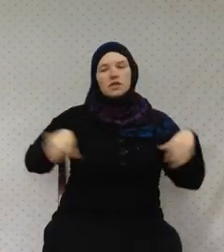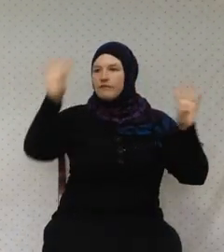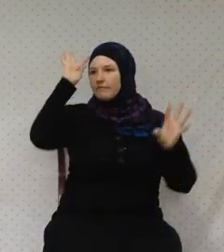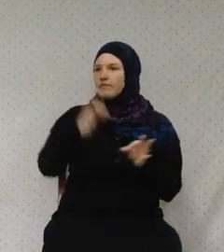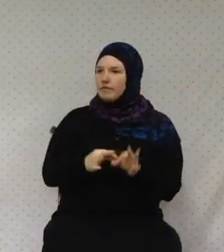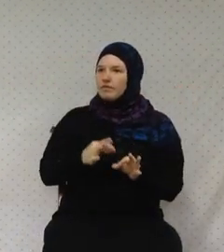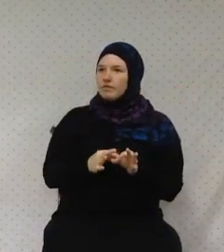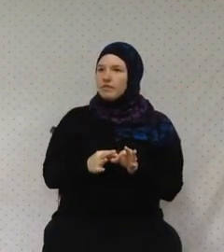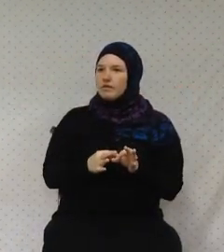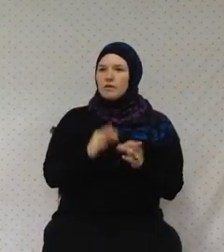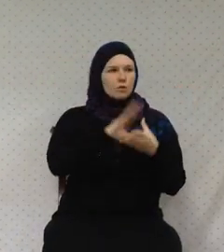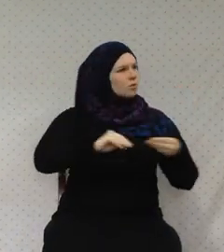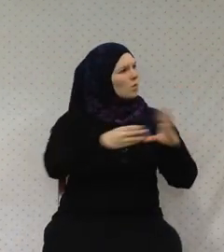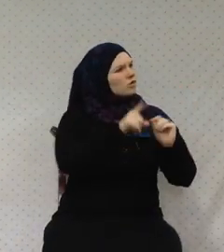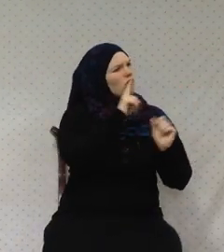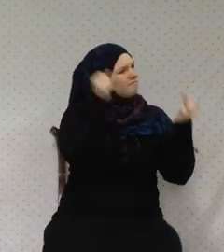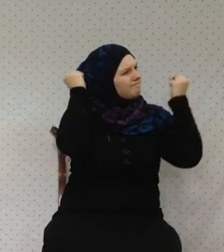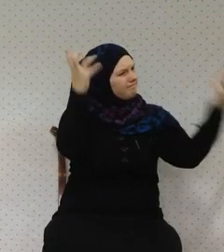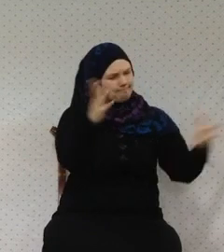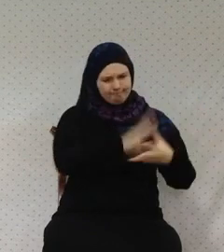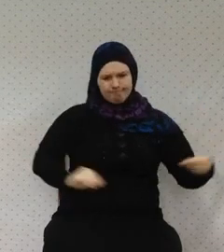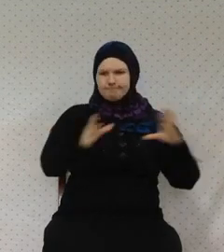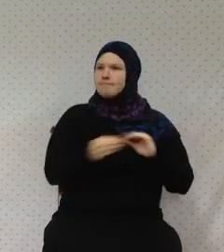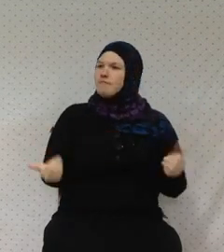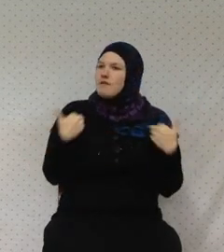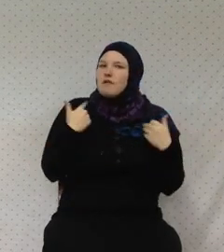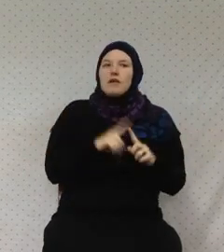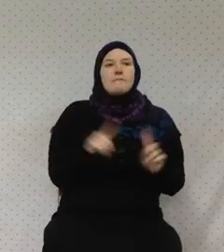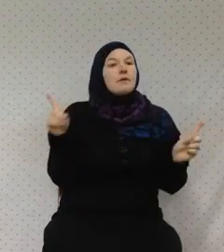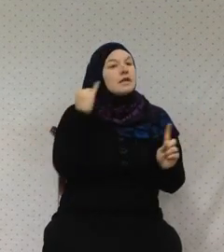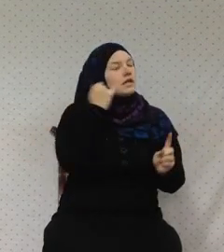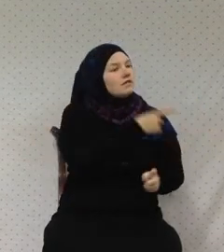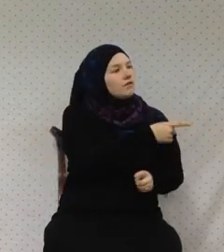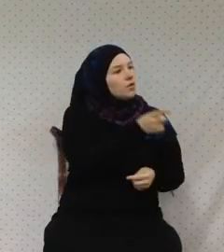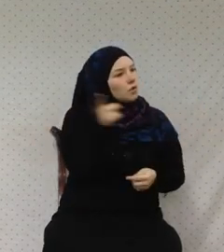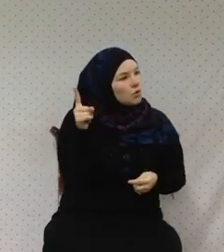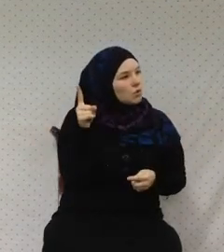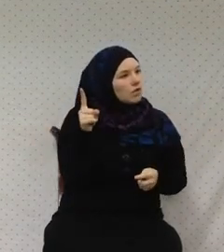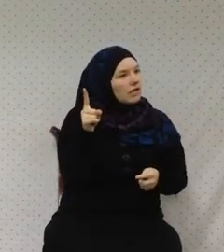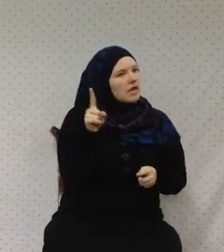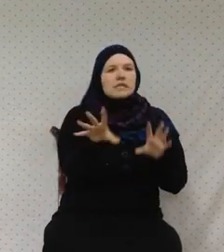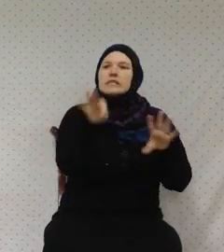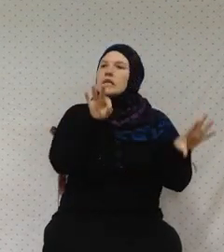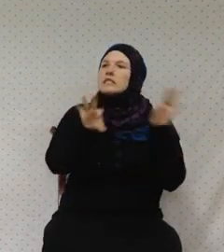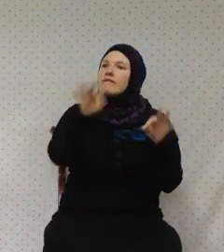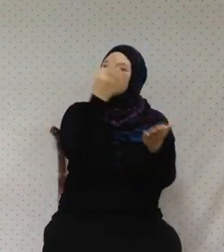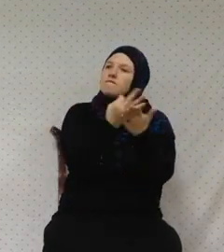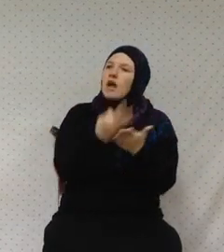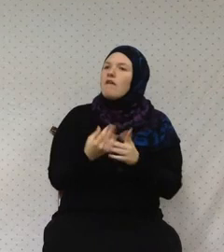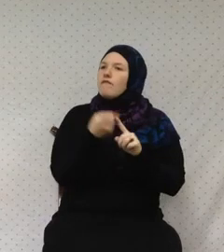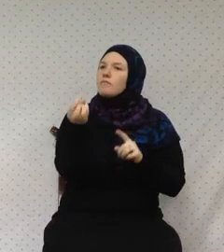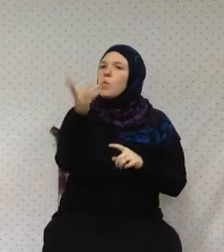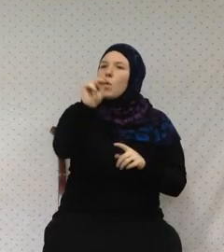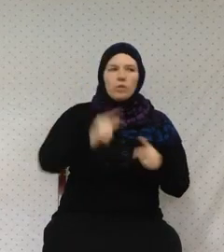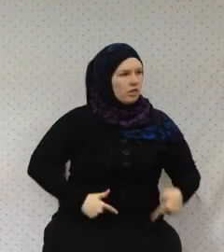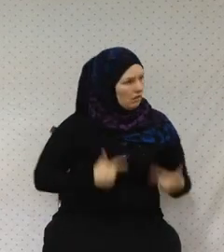The stories are many, but if you take facts of your own life, you